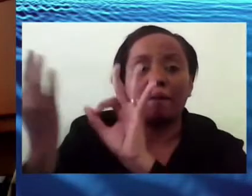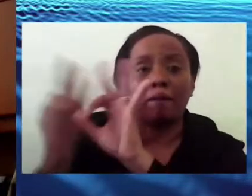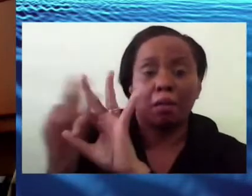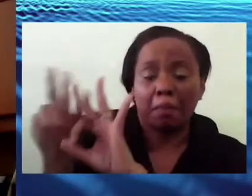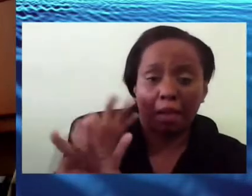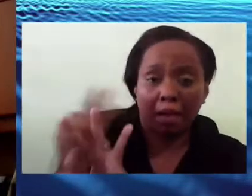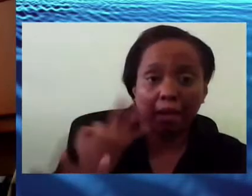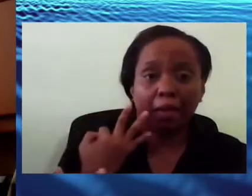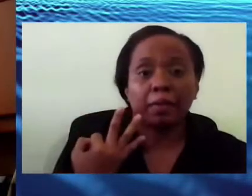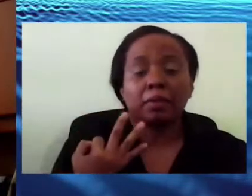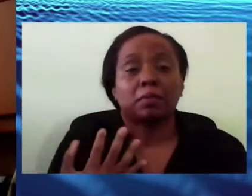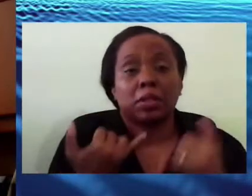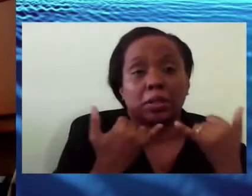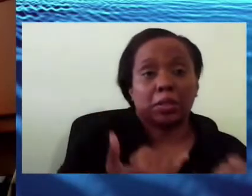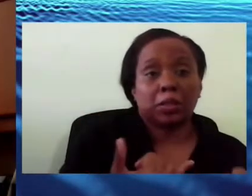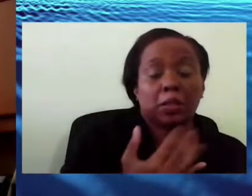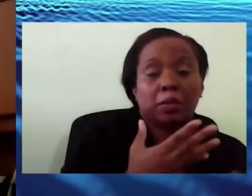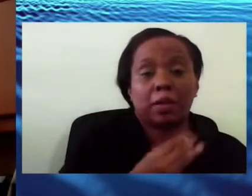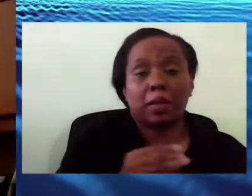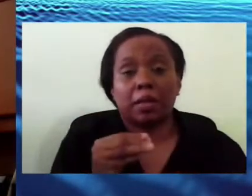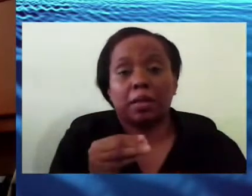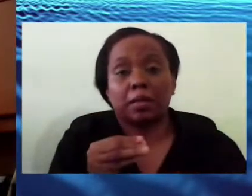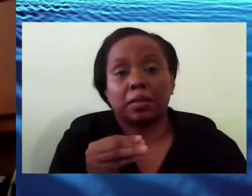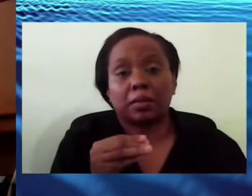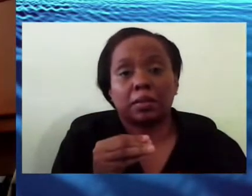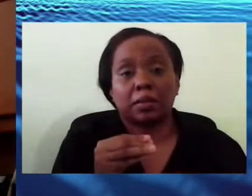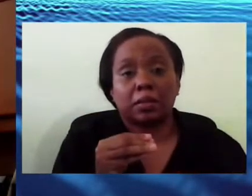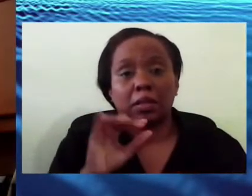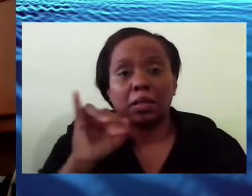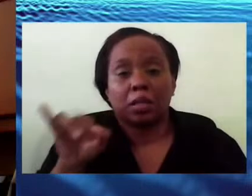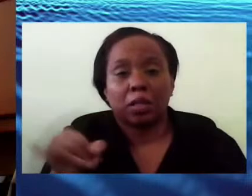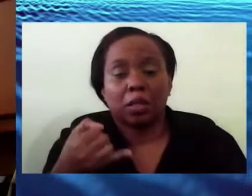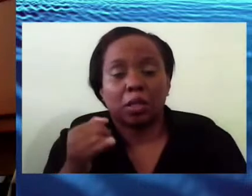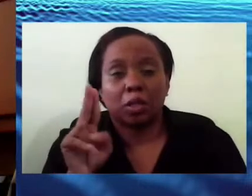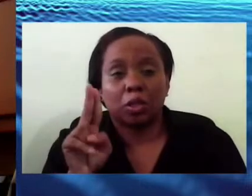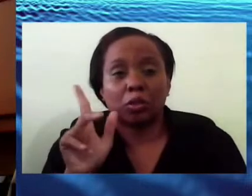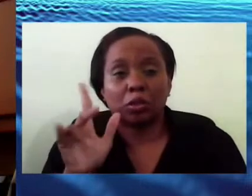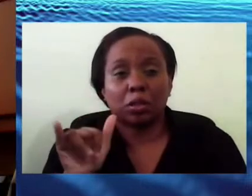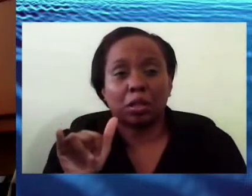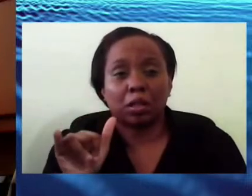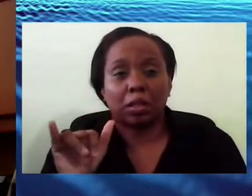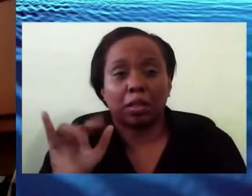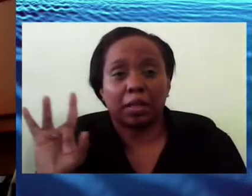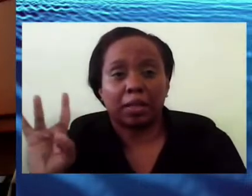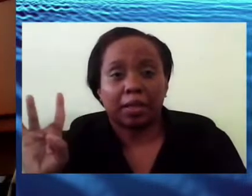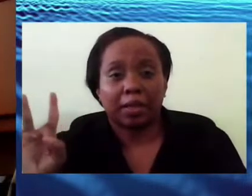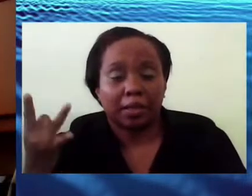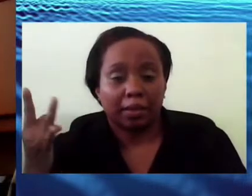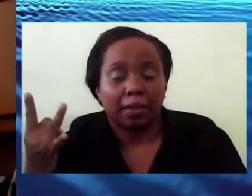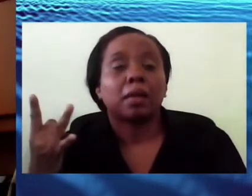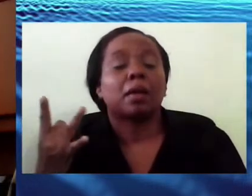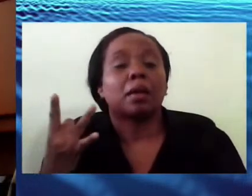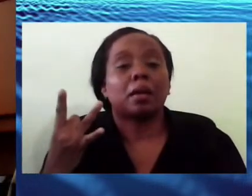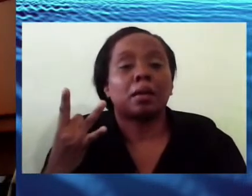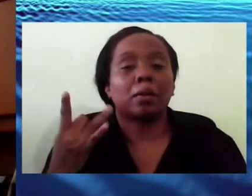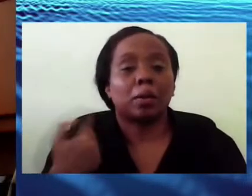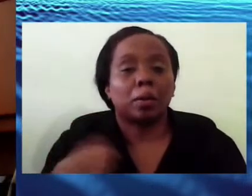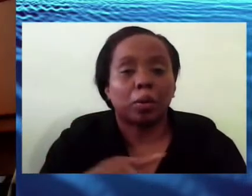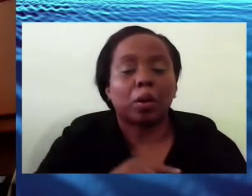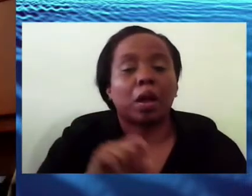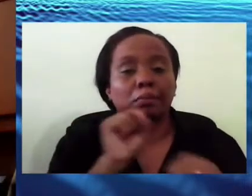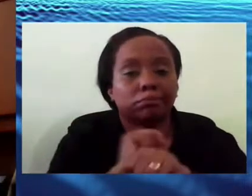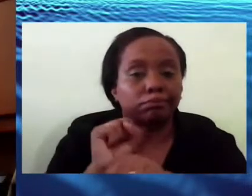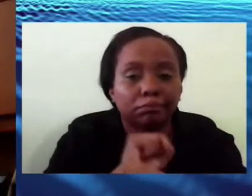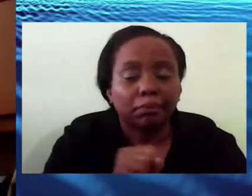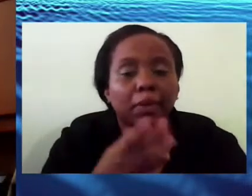that between now and the 8th of July, we will very much be in a position in collaboration with our partners, both here in Barbados in the industry